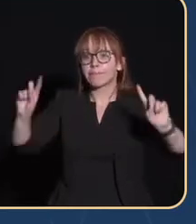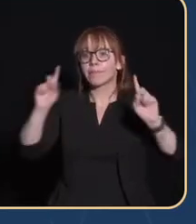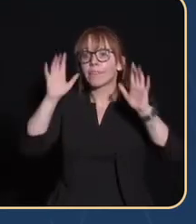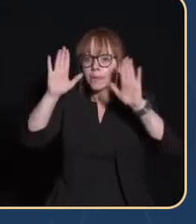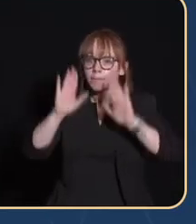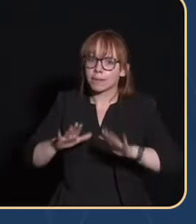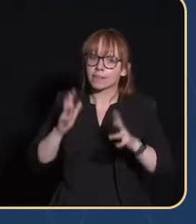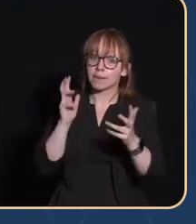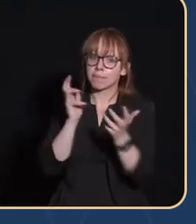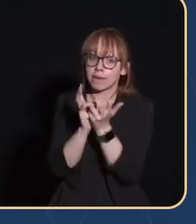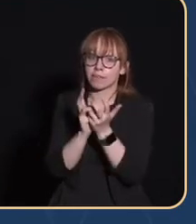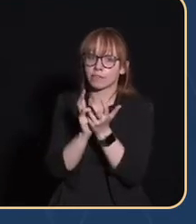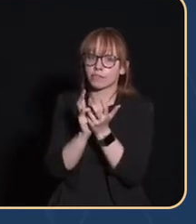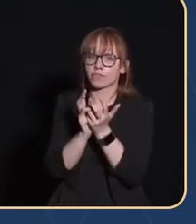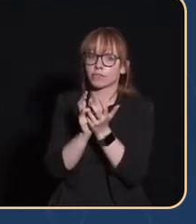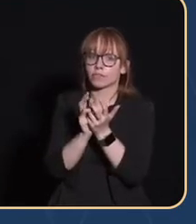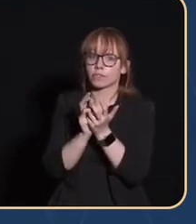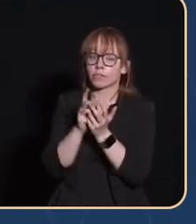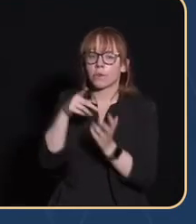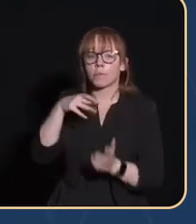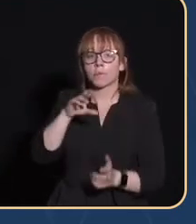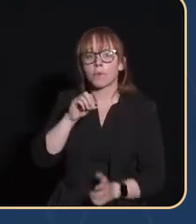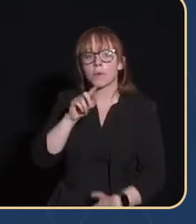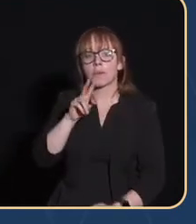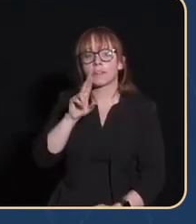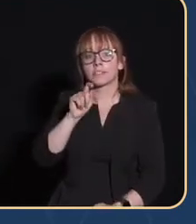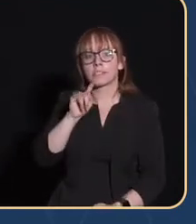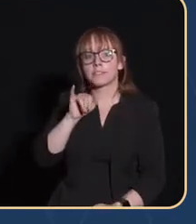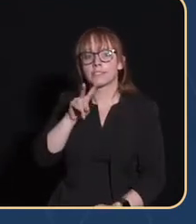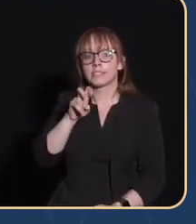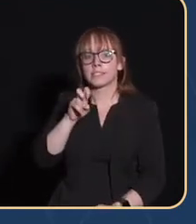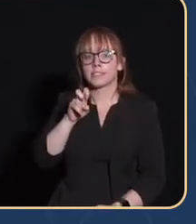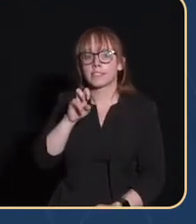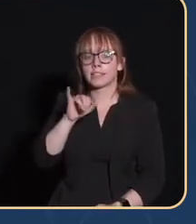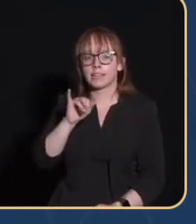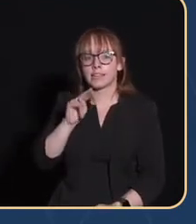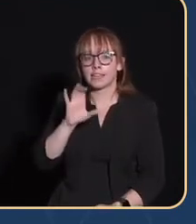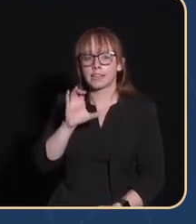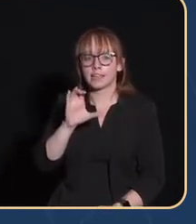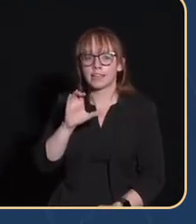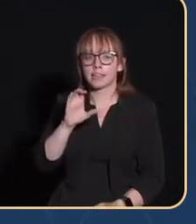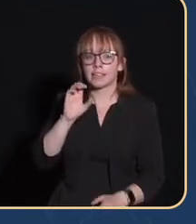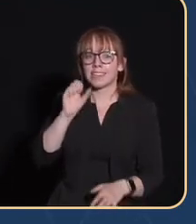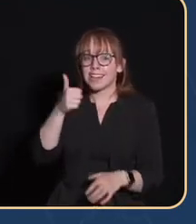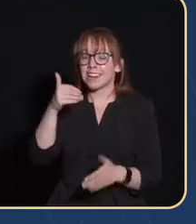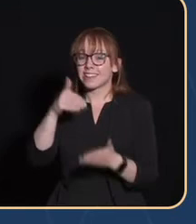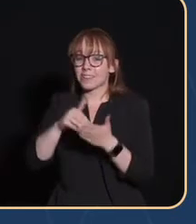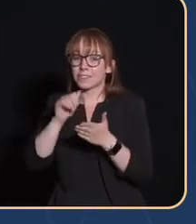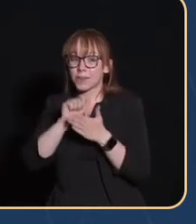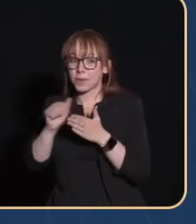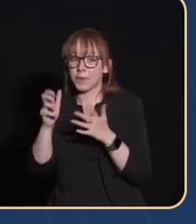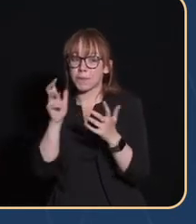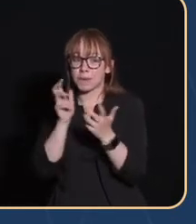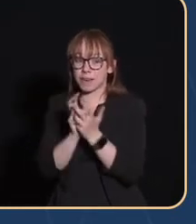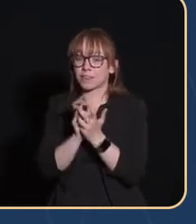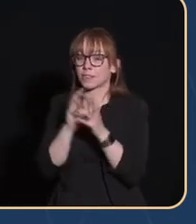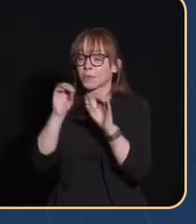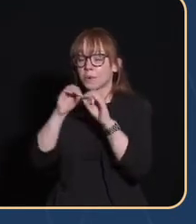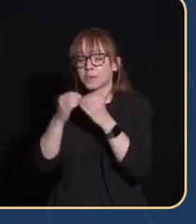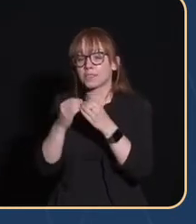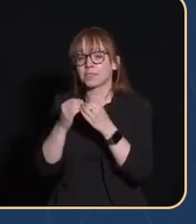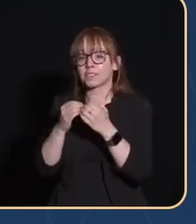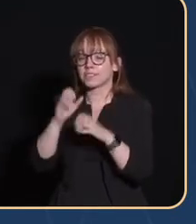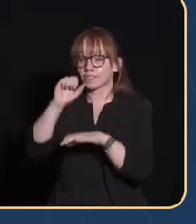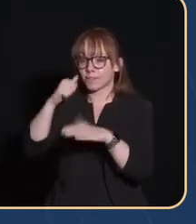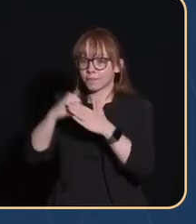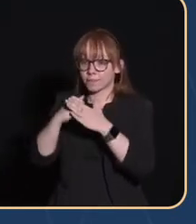amazing match. Productivity, Inc. They're sponsoring us tonight. They've supported our event for many years. It's an organization based in Minnesota,